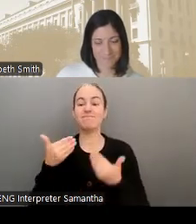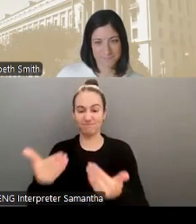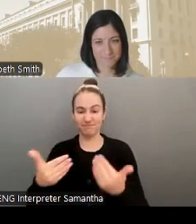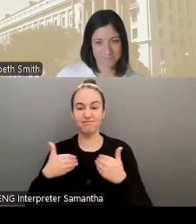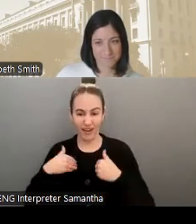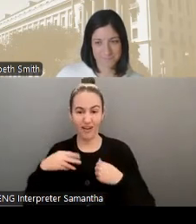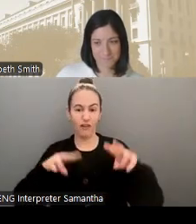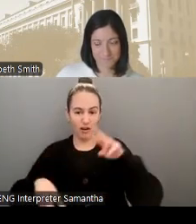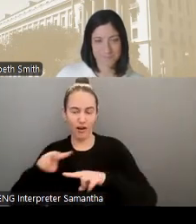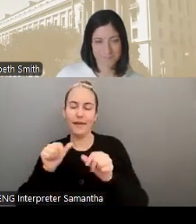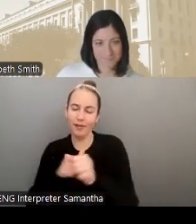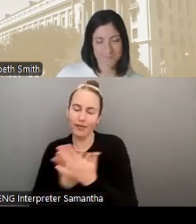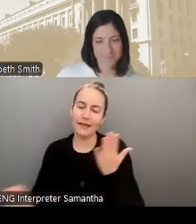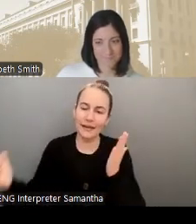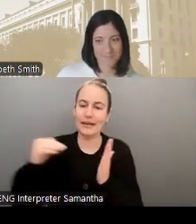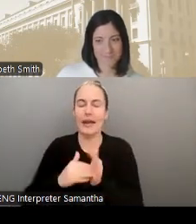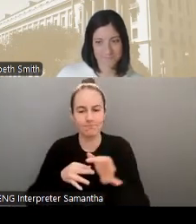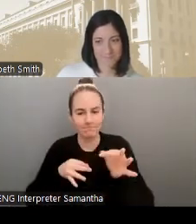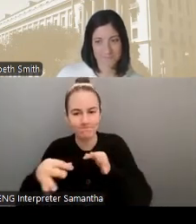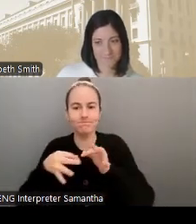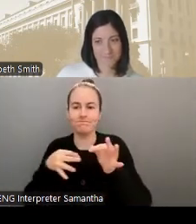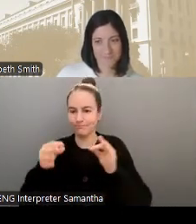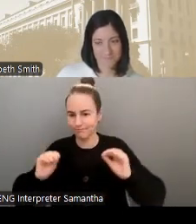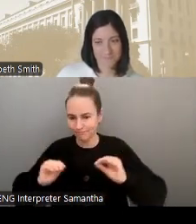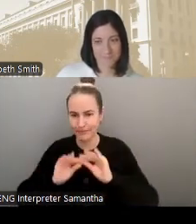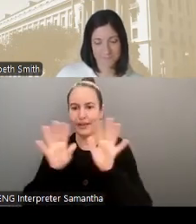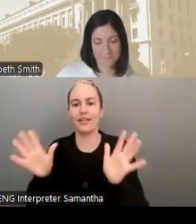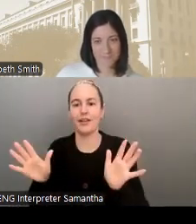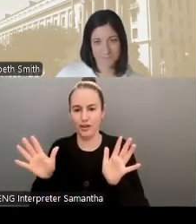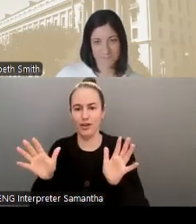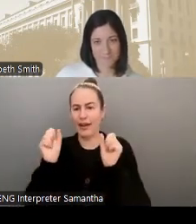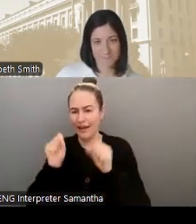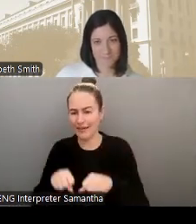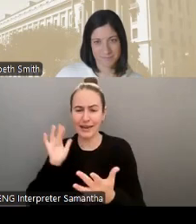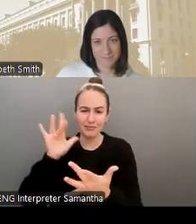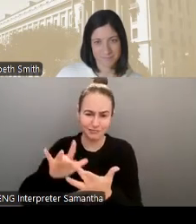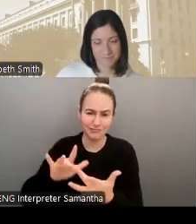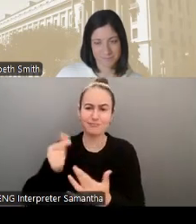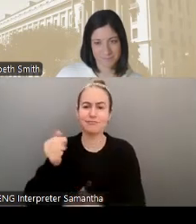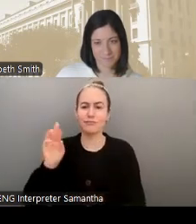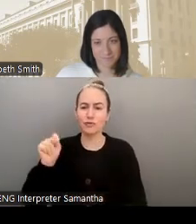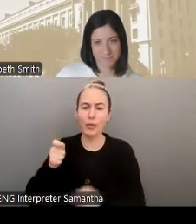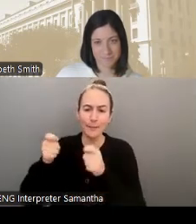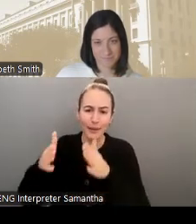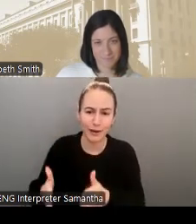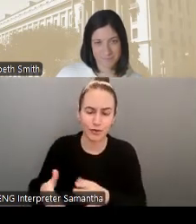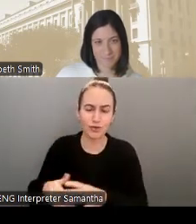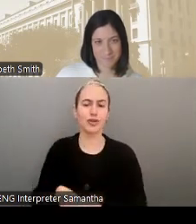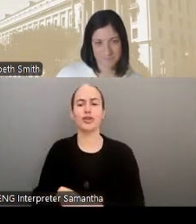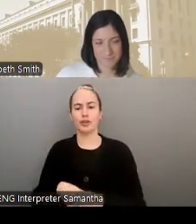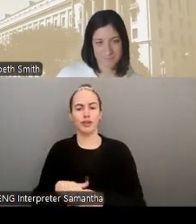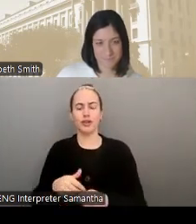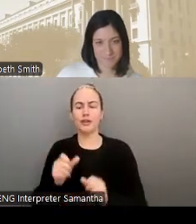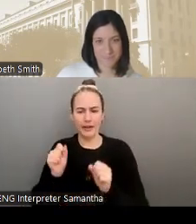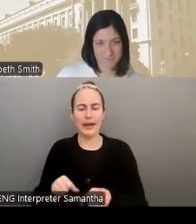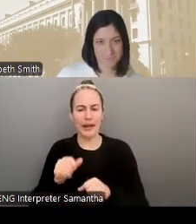will be discussed again during that process, and you are welcome to reach out to your grant manager, anyone from your awarding agency, and they will walk you